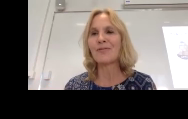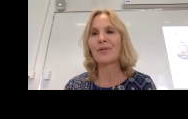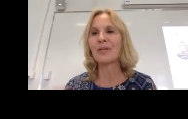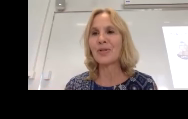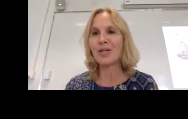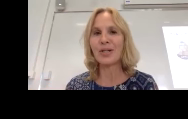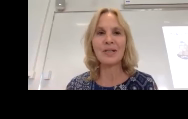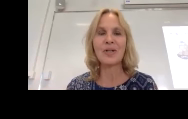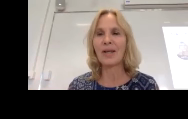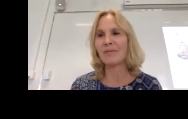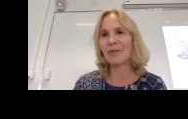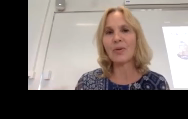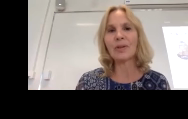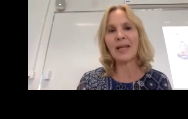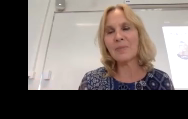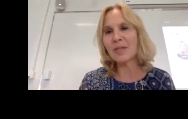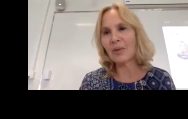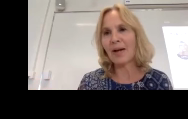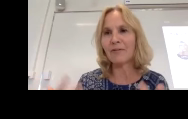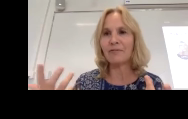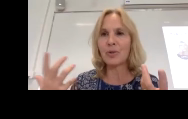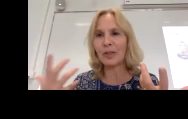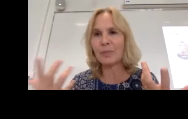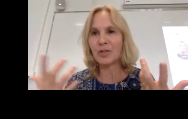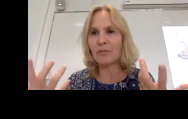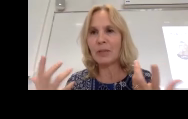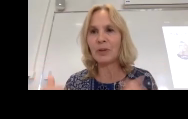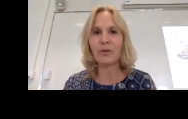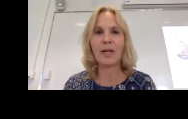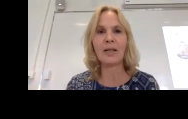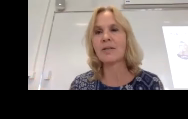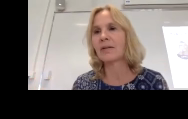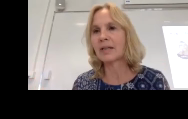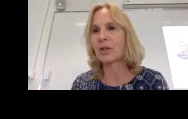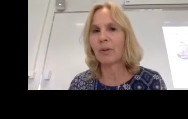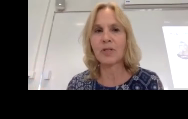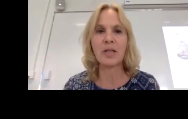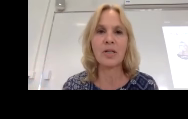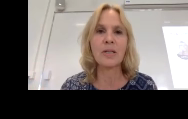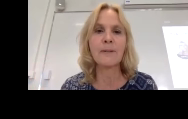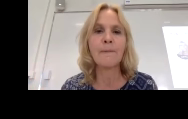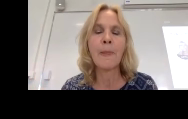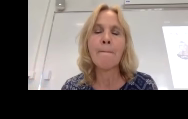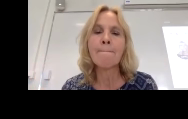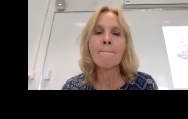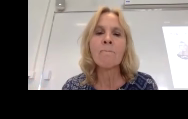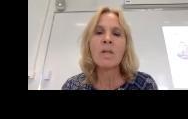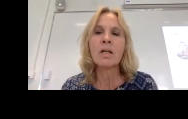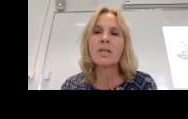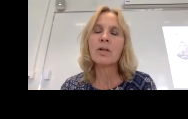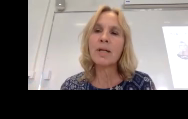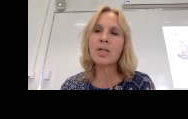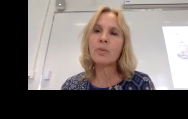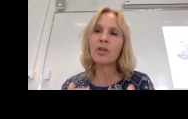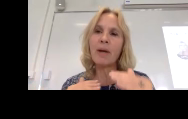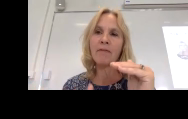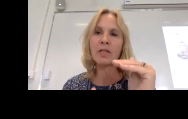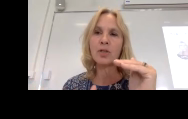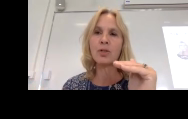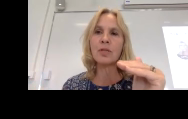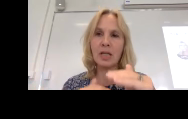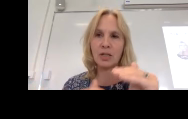really just for illustration. It's not, there's no claims that you have visual images of people in your head as lexical representations. So the question is